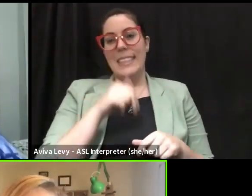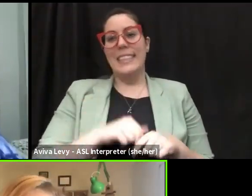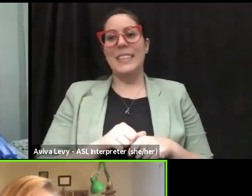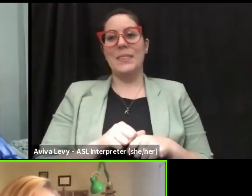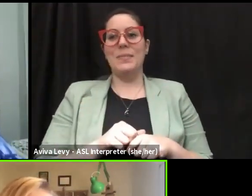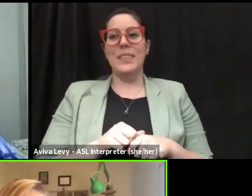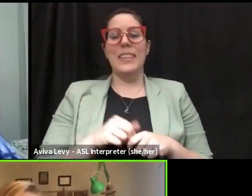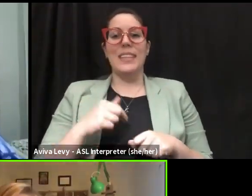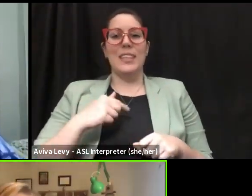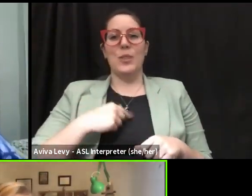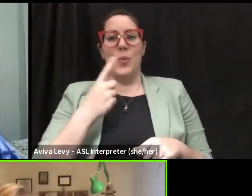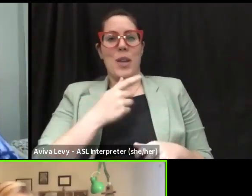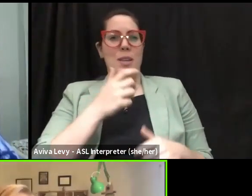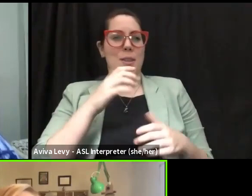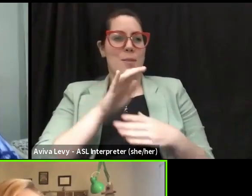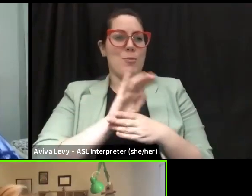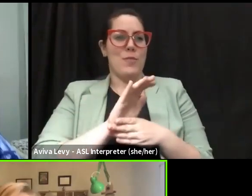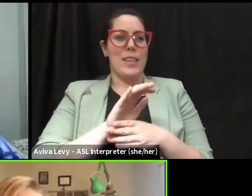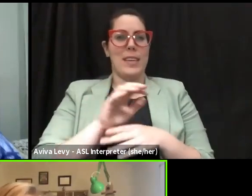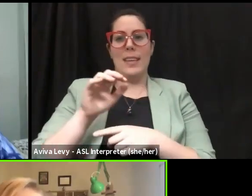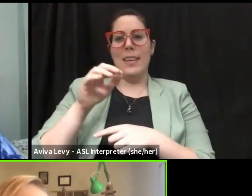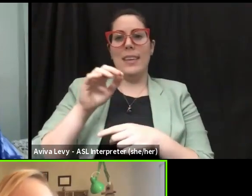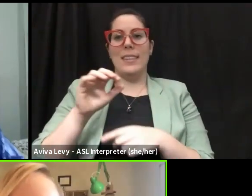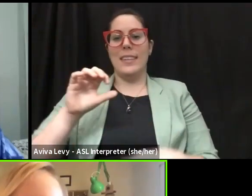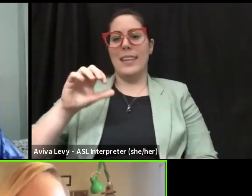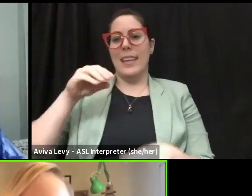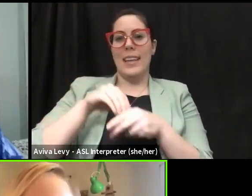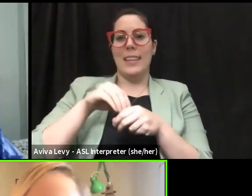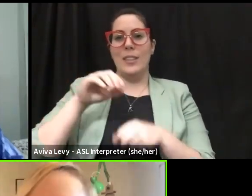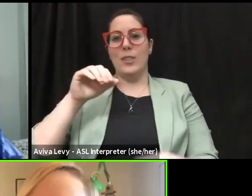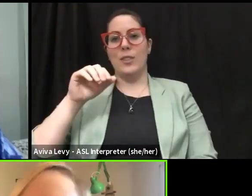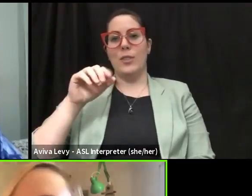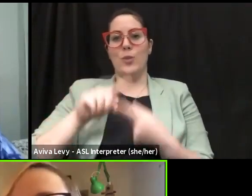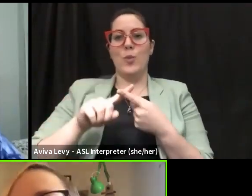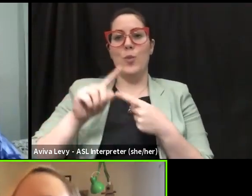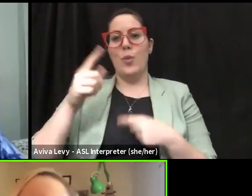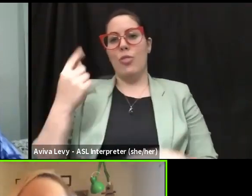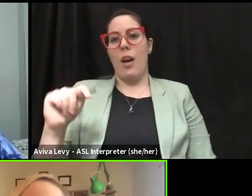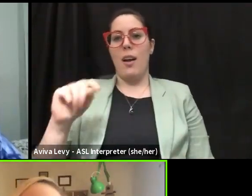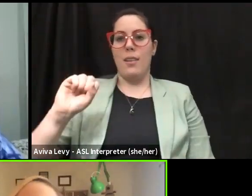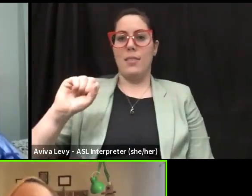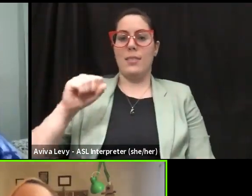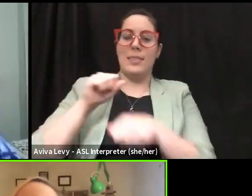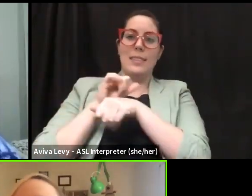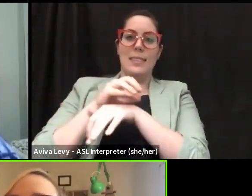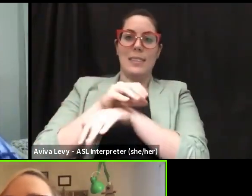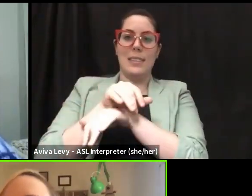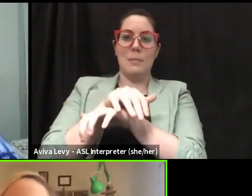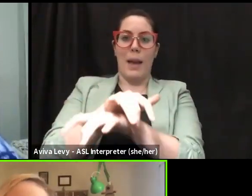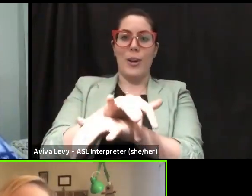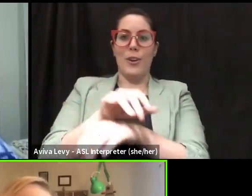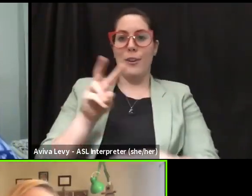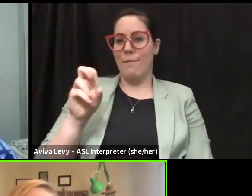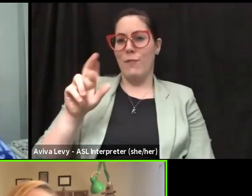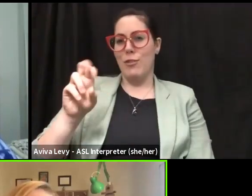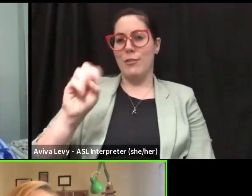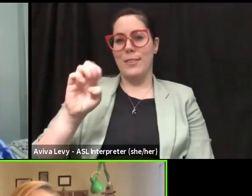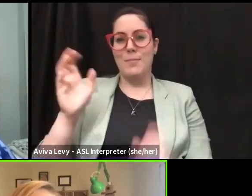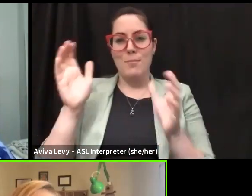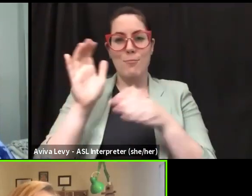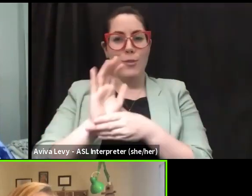Spider-Verse is actually my intimacy soundtrack to like pump up whenever I do this work. My original background is I trained as an